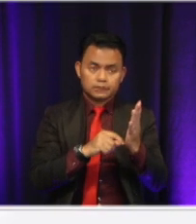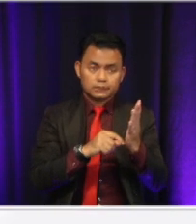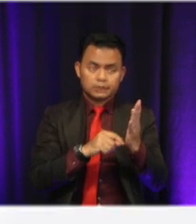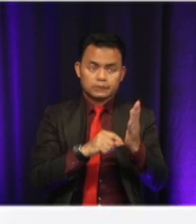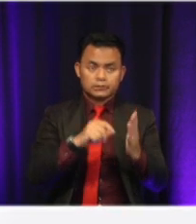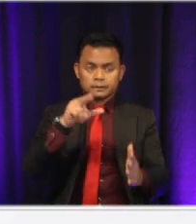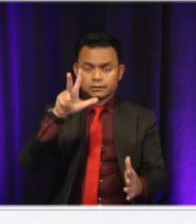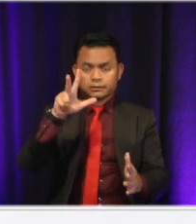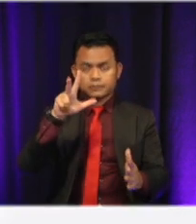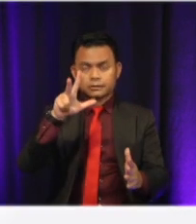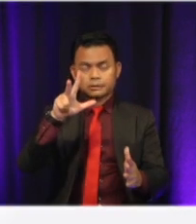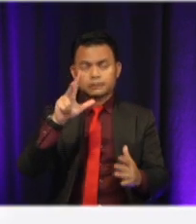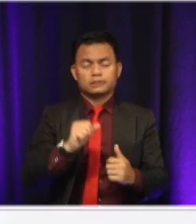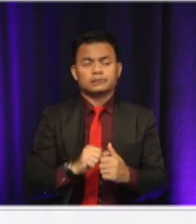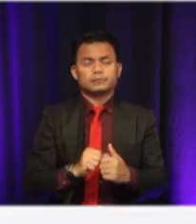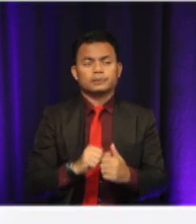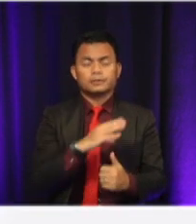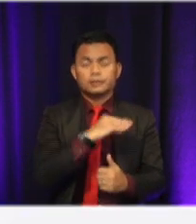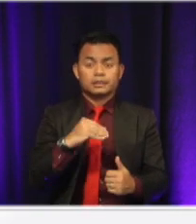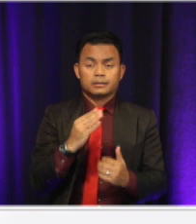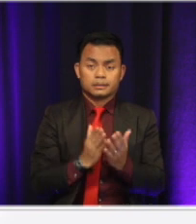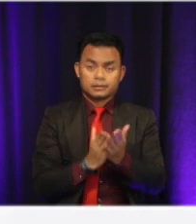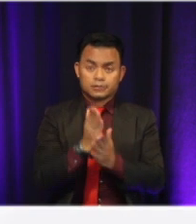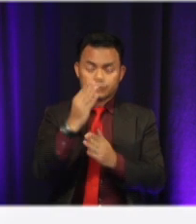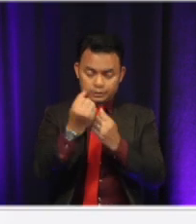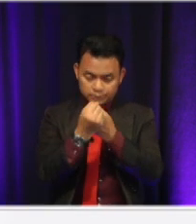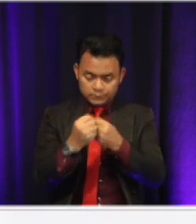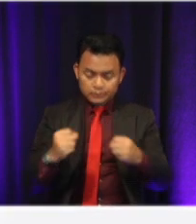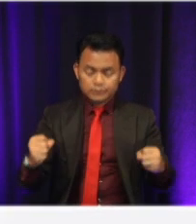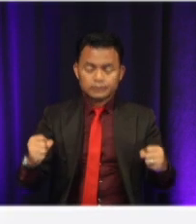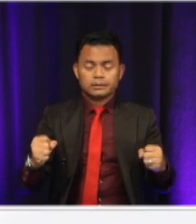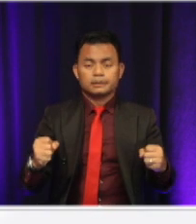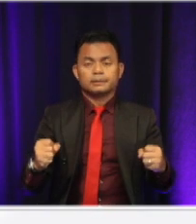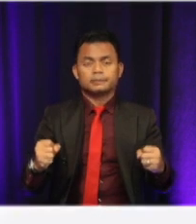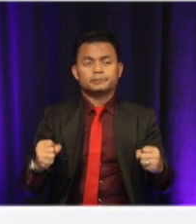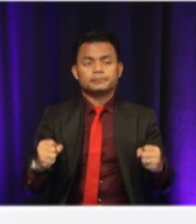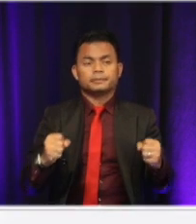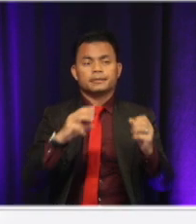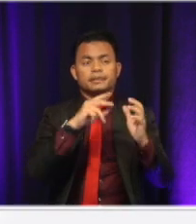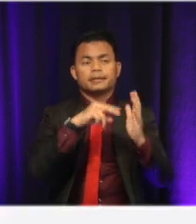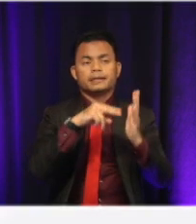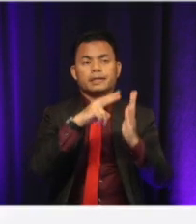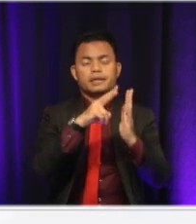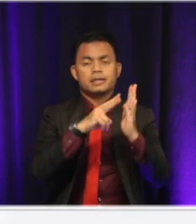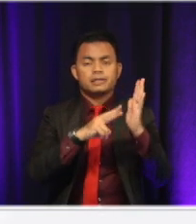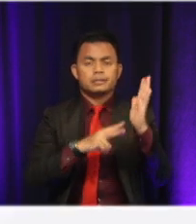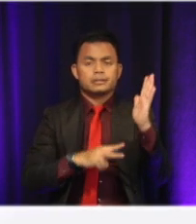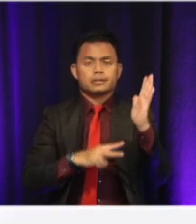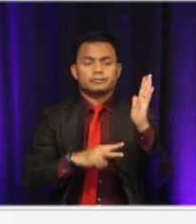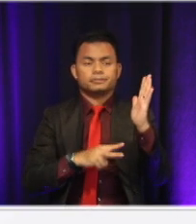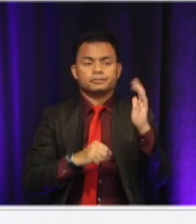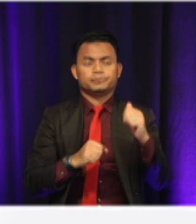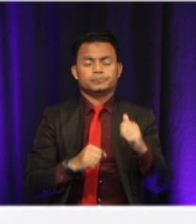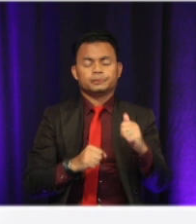and we prepare our essay. All right? That would be a